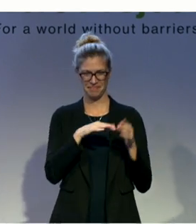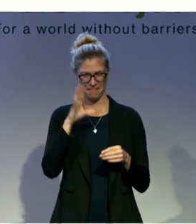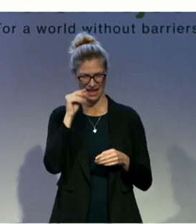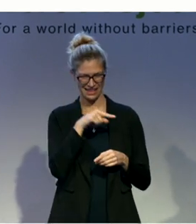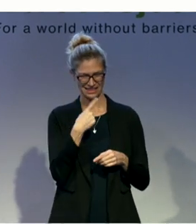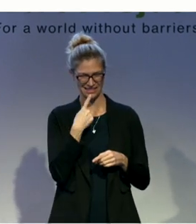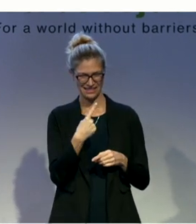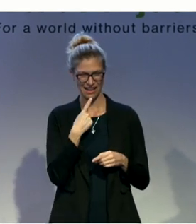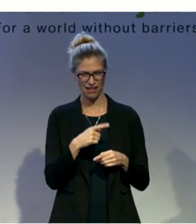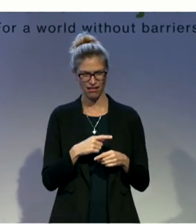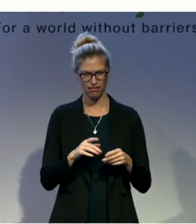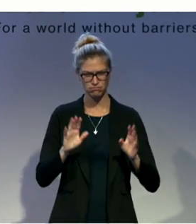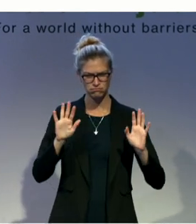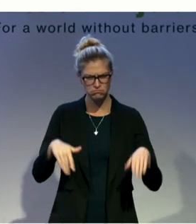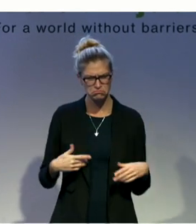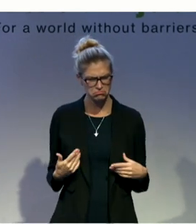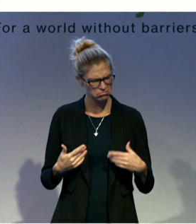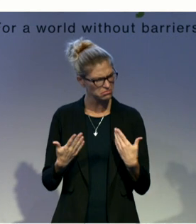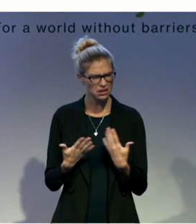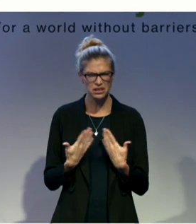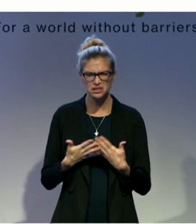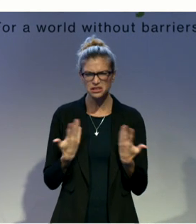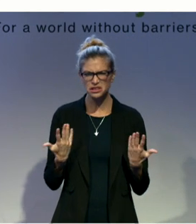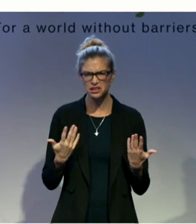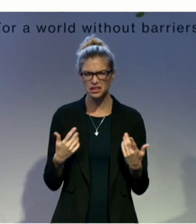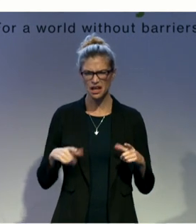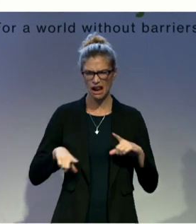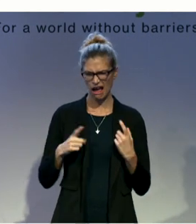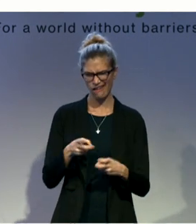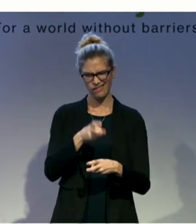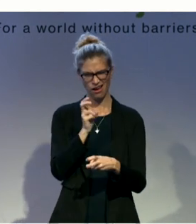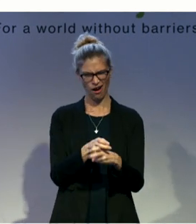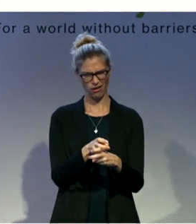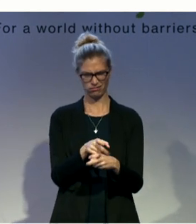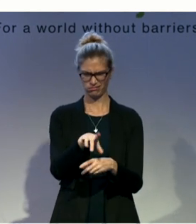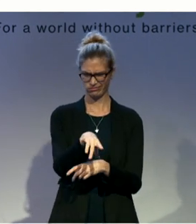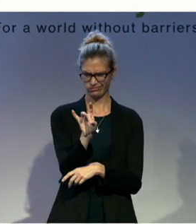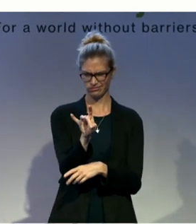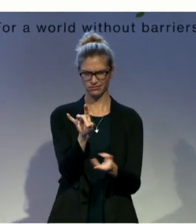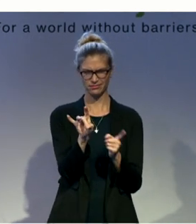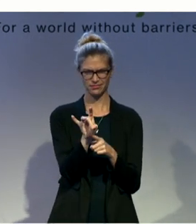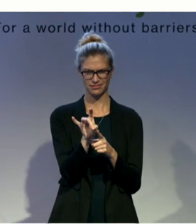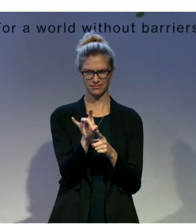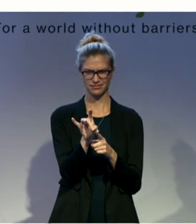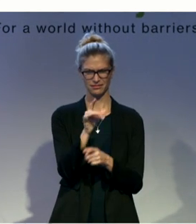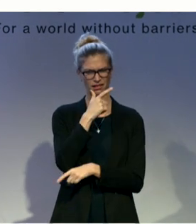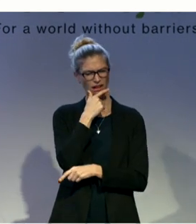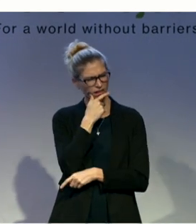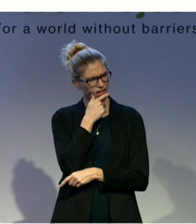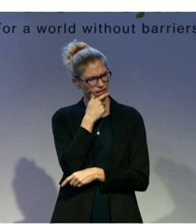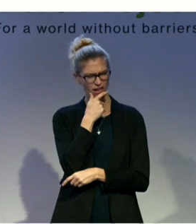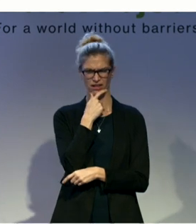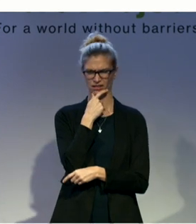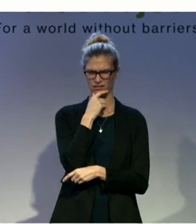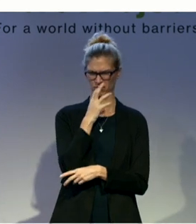simple. We chose the hardest way of providing services. Wow, that's a great contradiction.